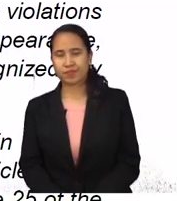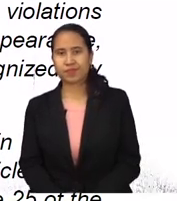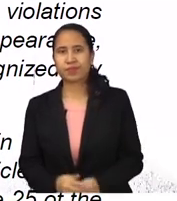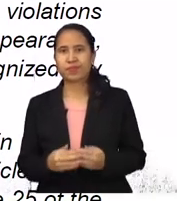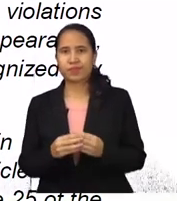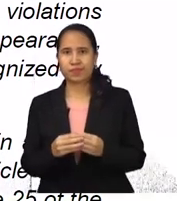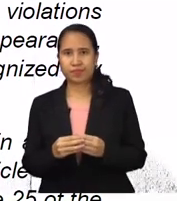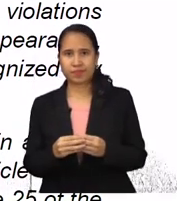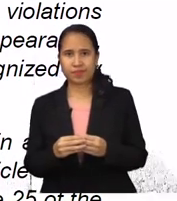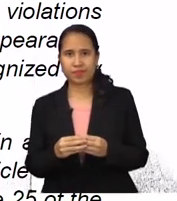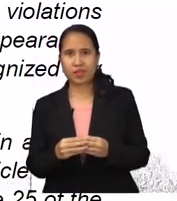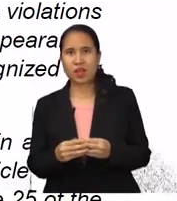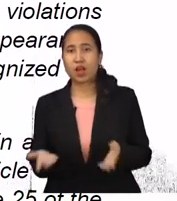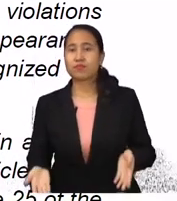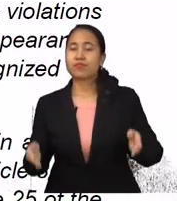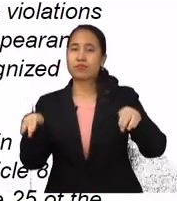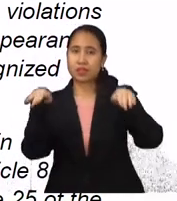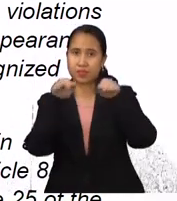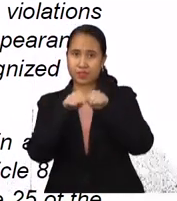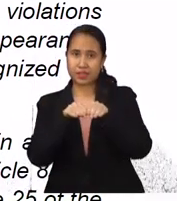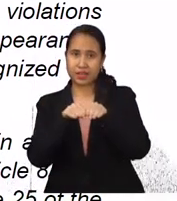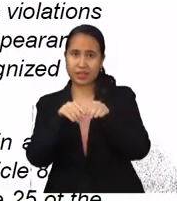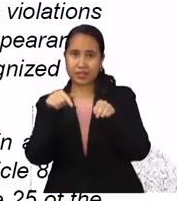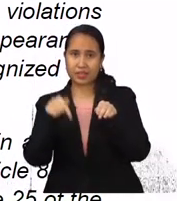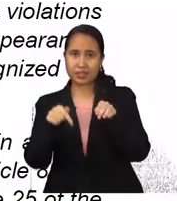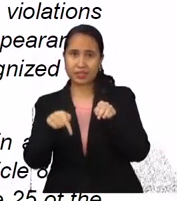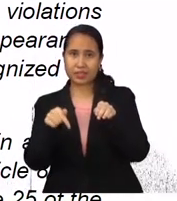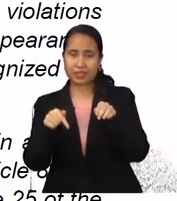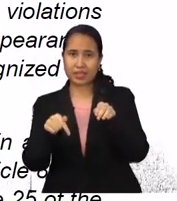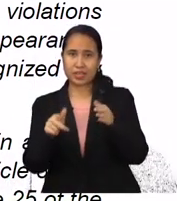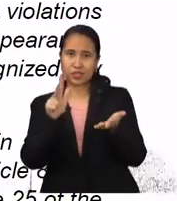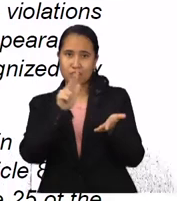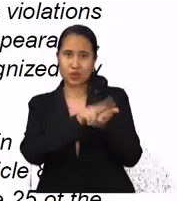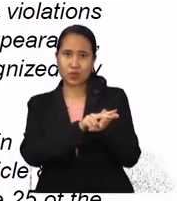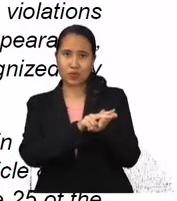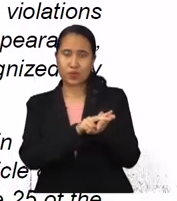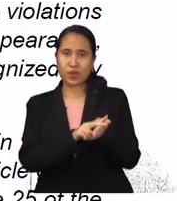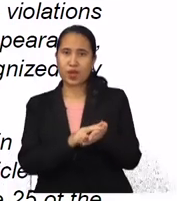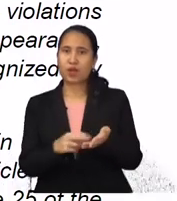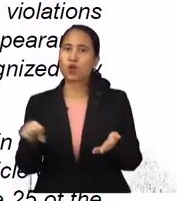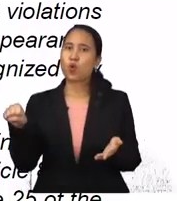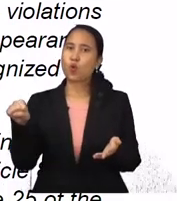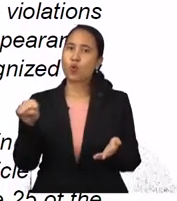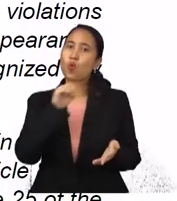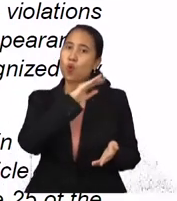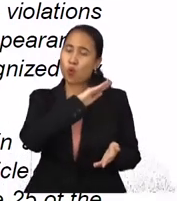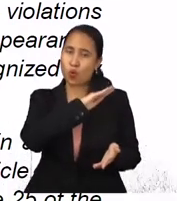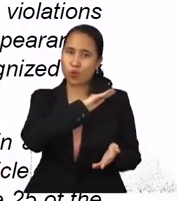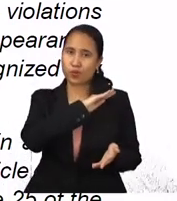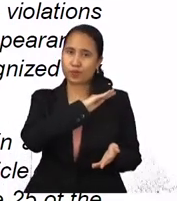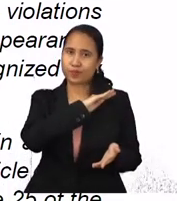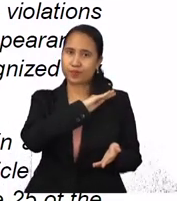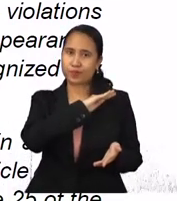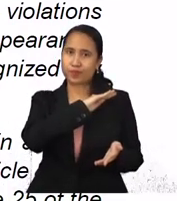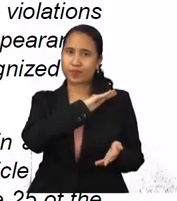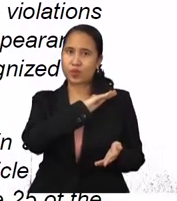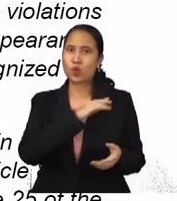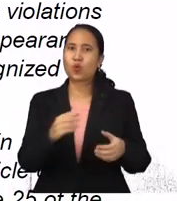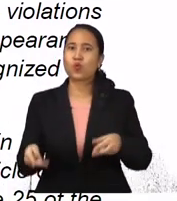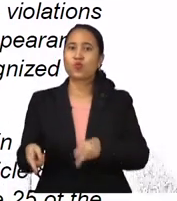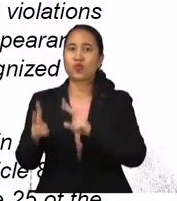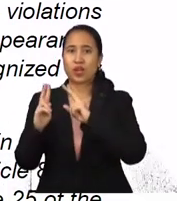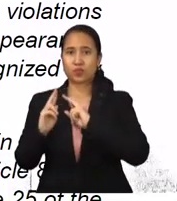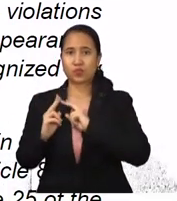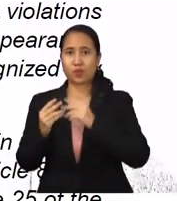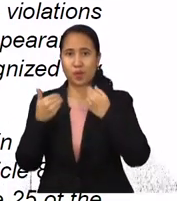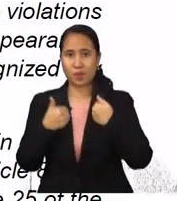and spirit of the convention. This type of law precludes the identification of the individuals who are responsible for